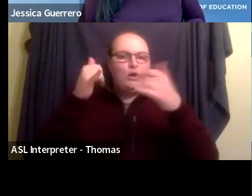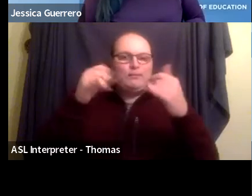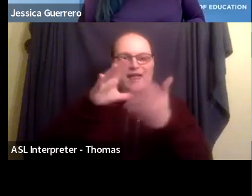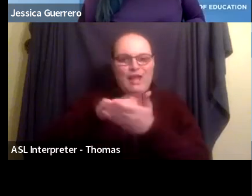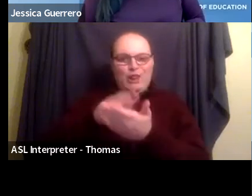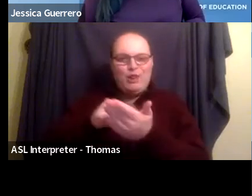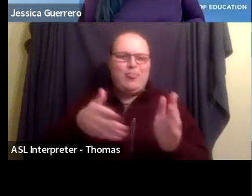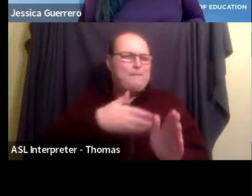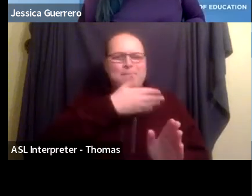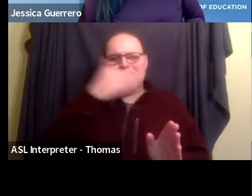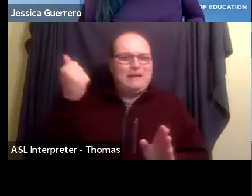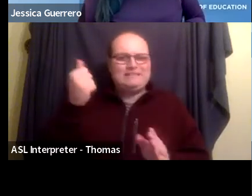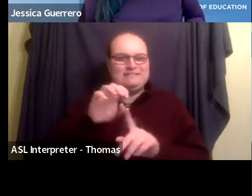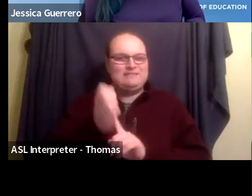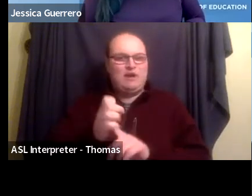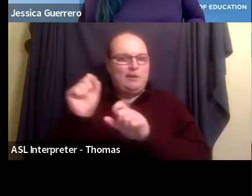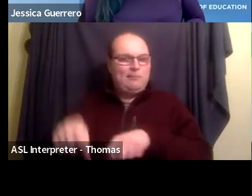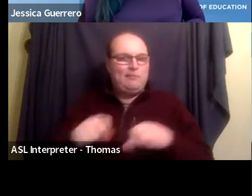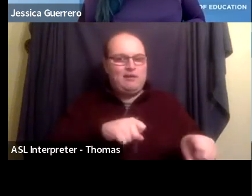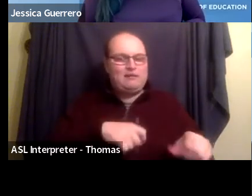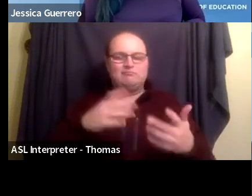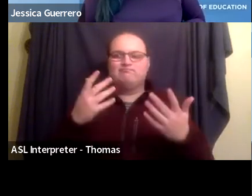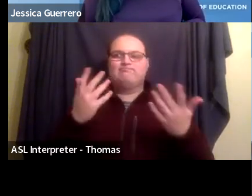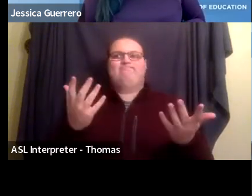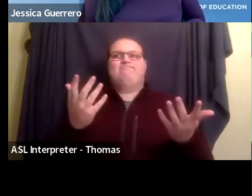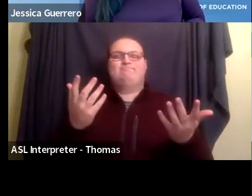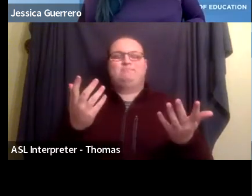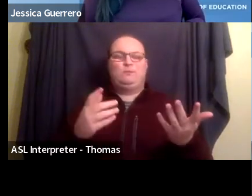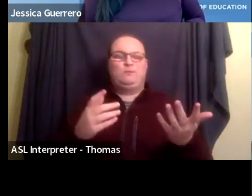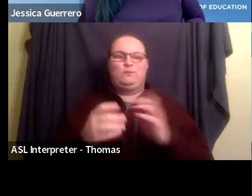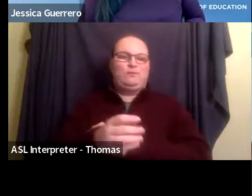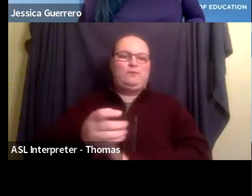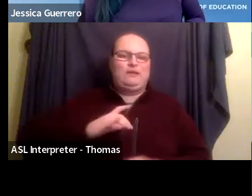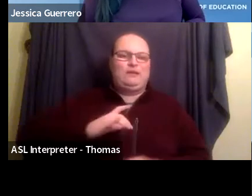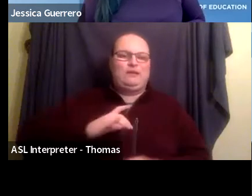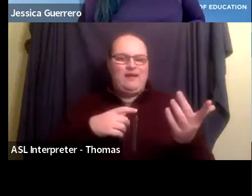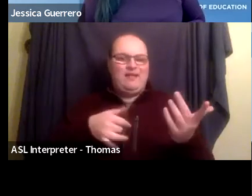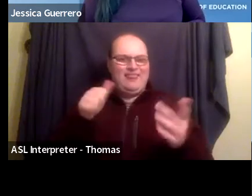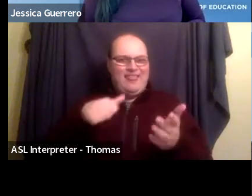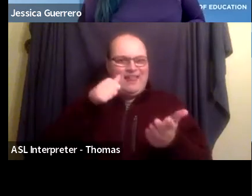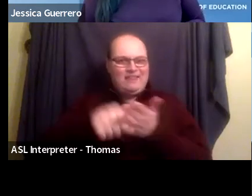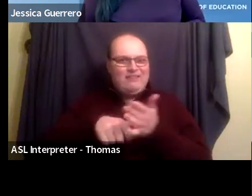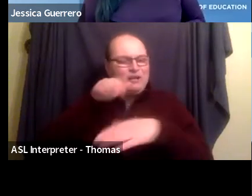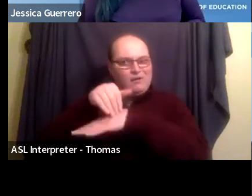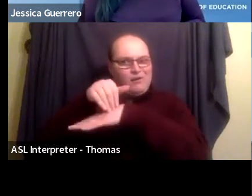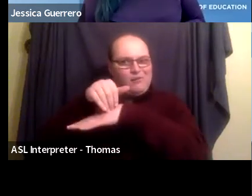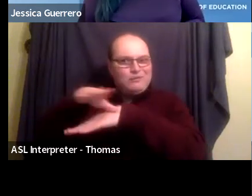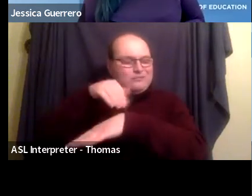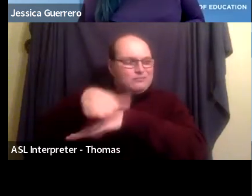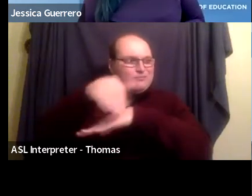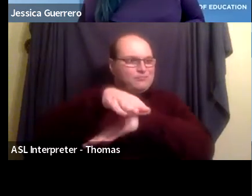So I don't know why I'm understand maybe you sent it to us the opposite words